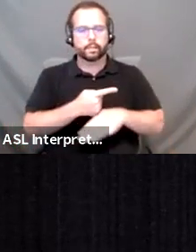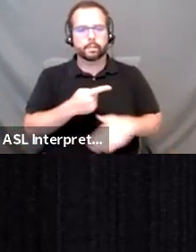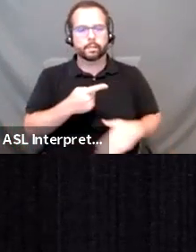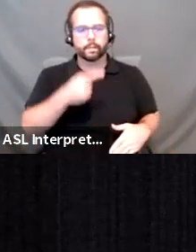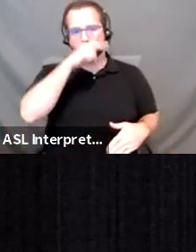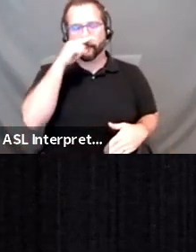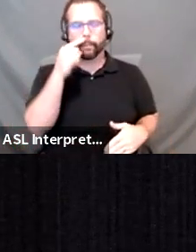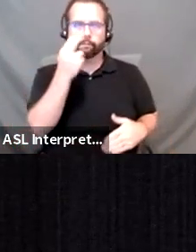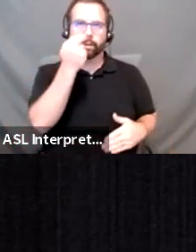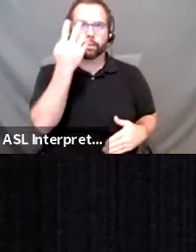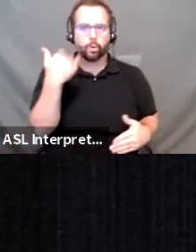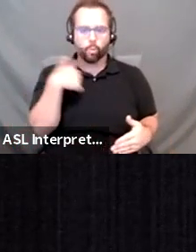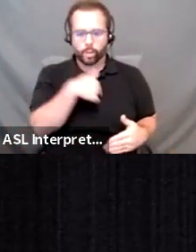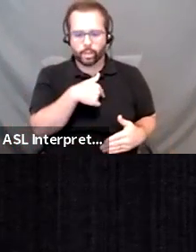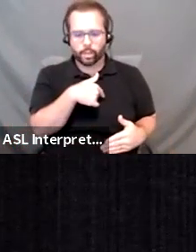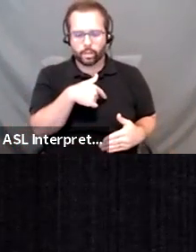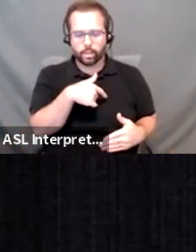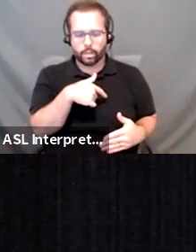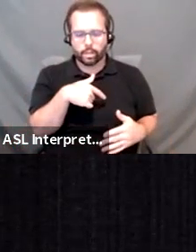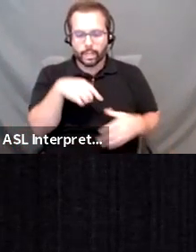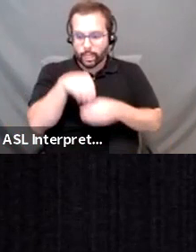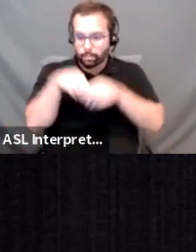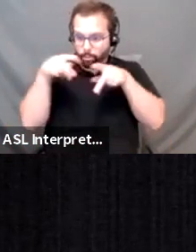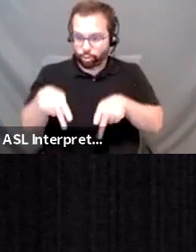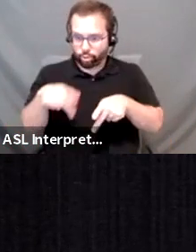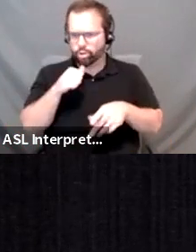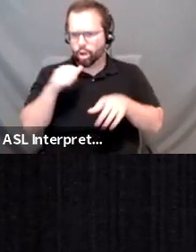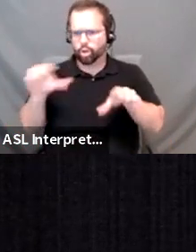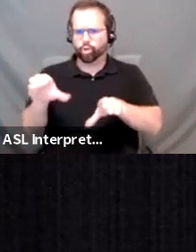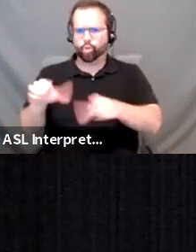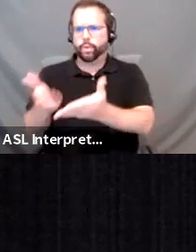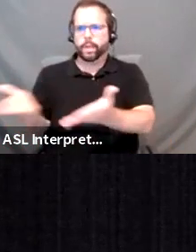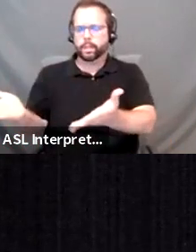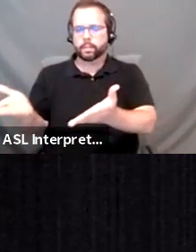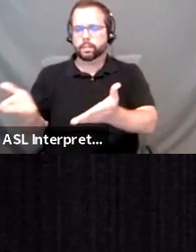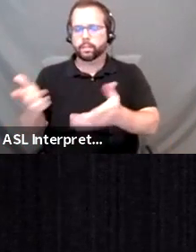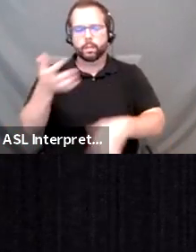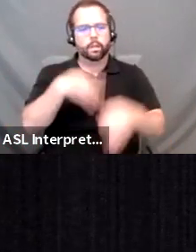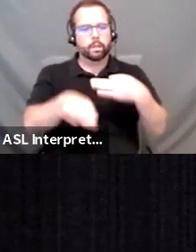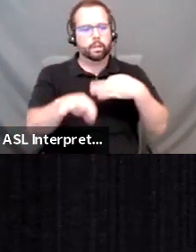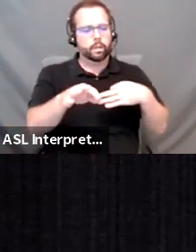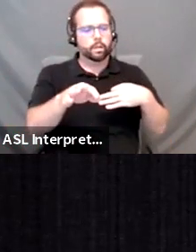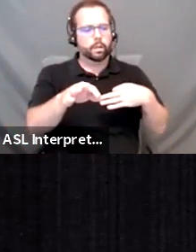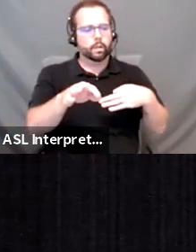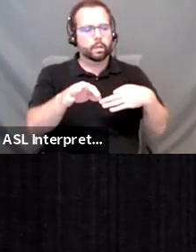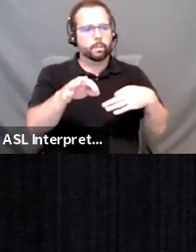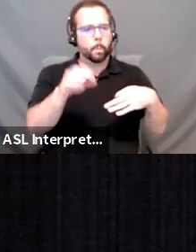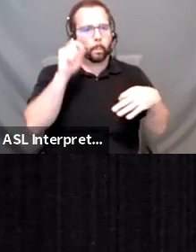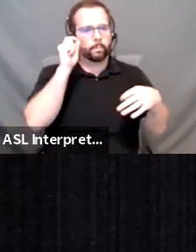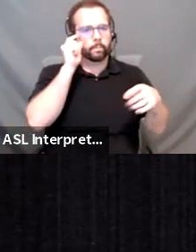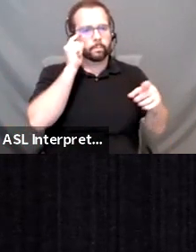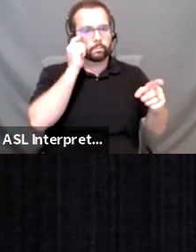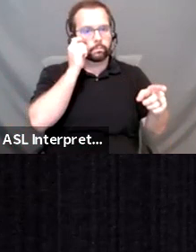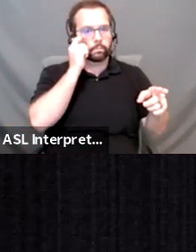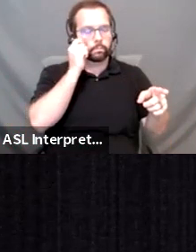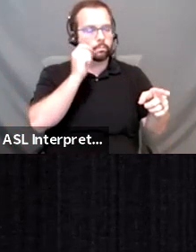we scheduling ourselves this way virtually, where you're literally in one meeting, you are watching the clock for the last